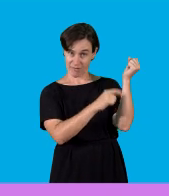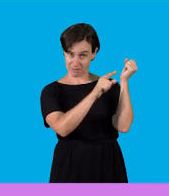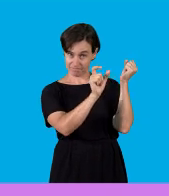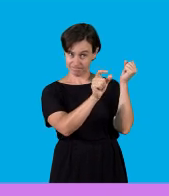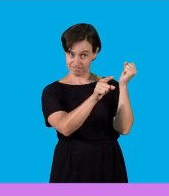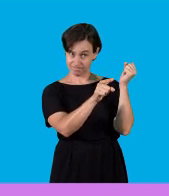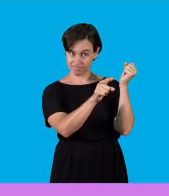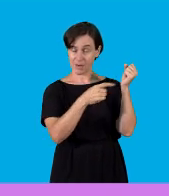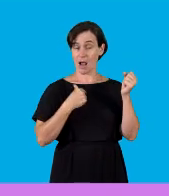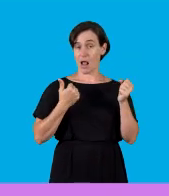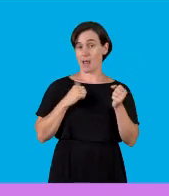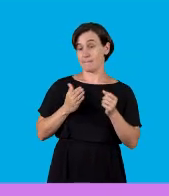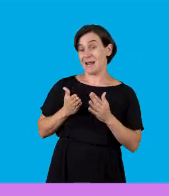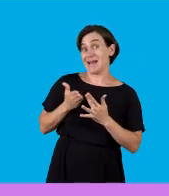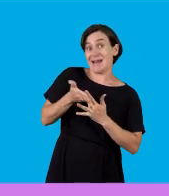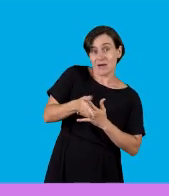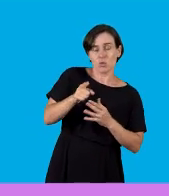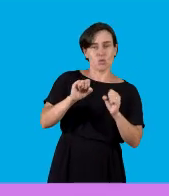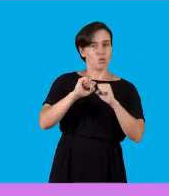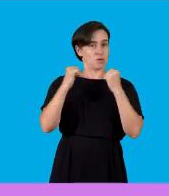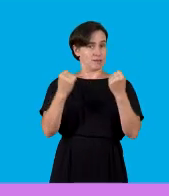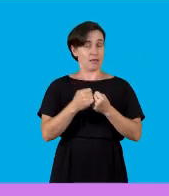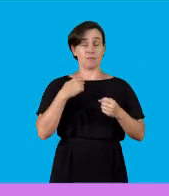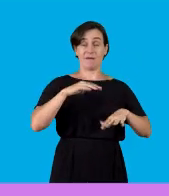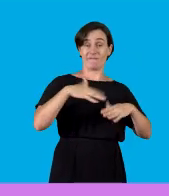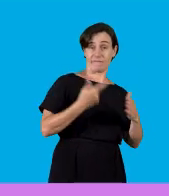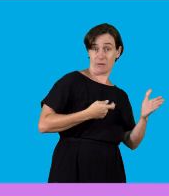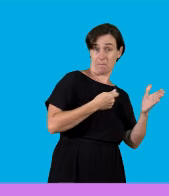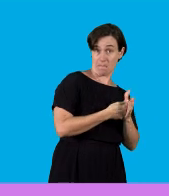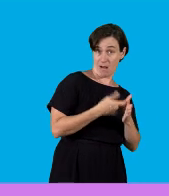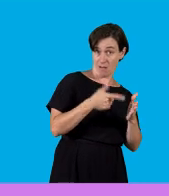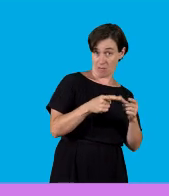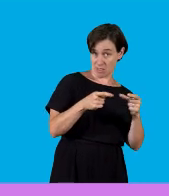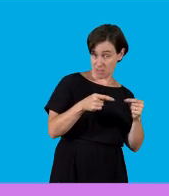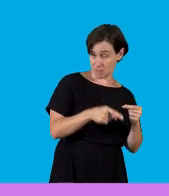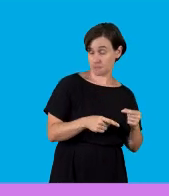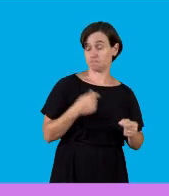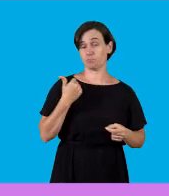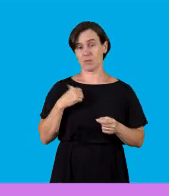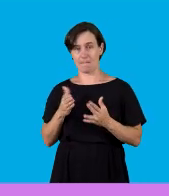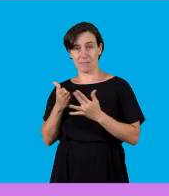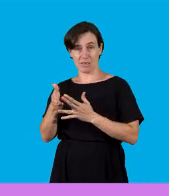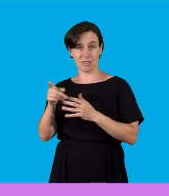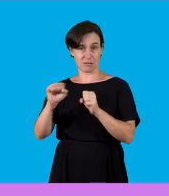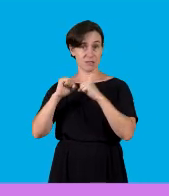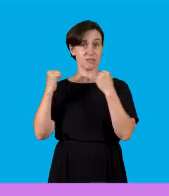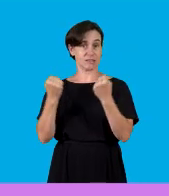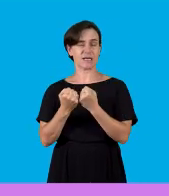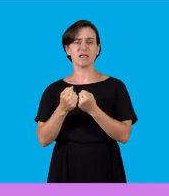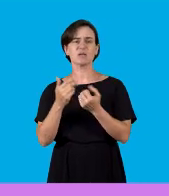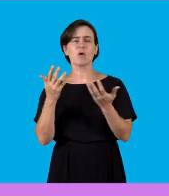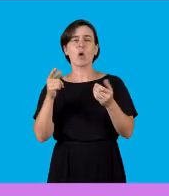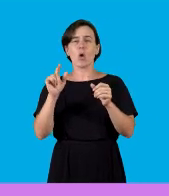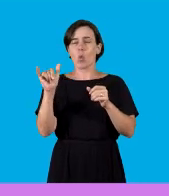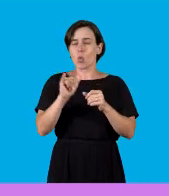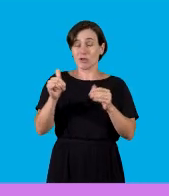to enter the stadium now. So you are at the ticket office, maybe you are done purchasing your tickets. Now you want to enter the stadium. So which gate